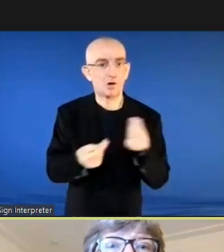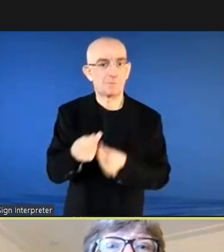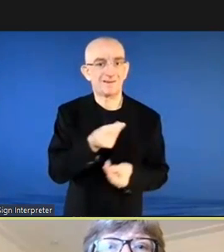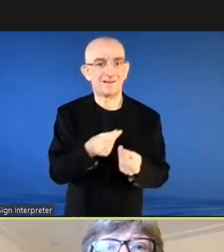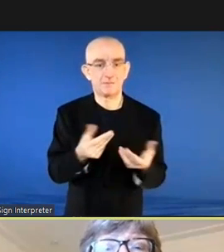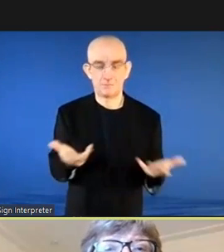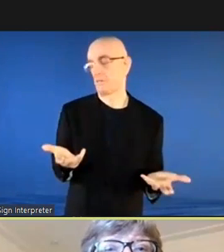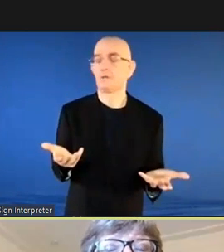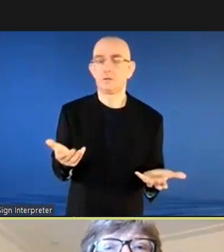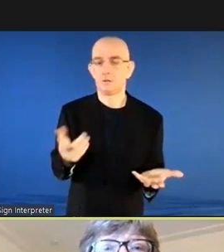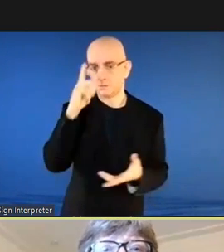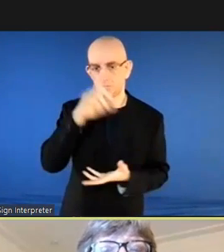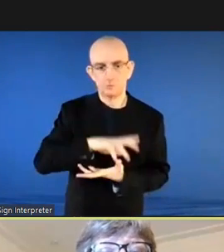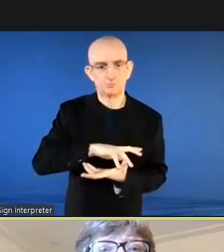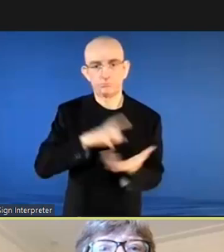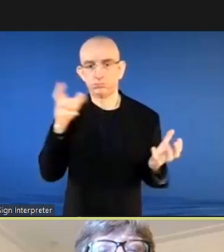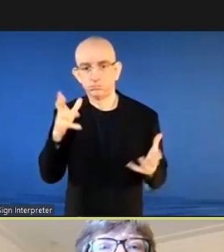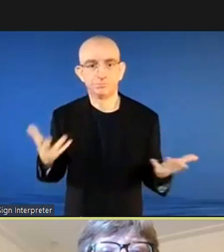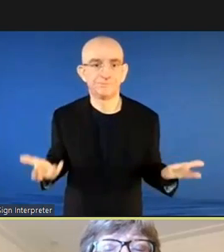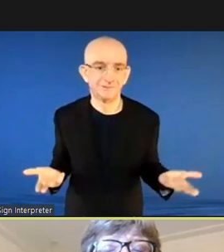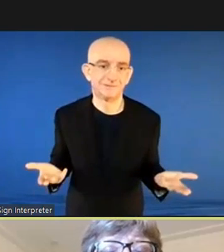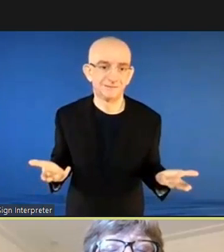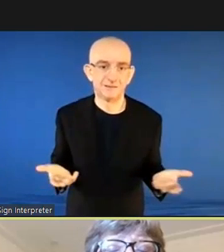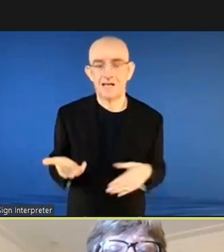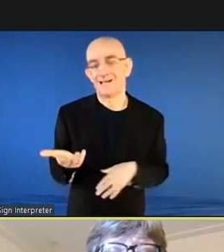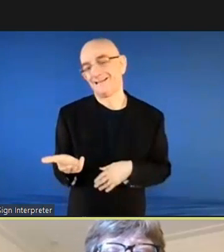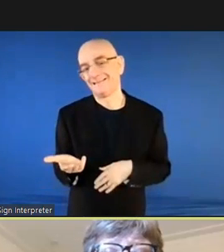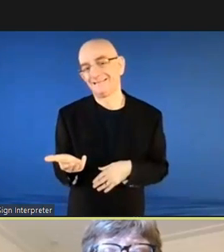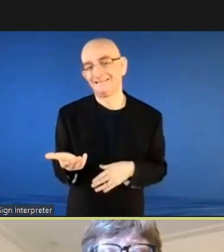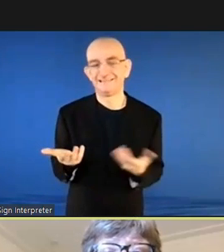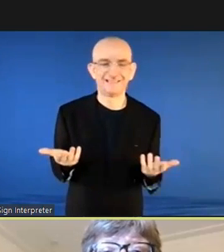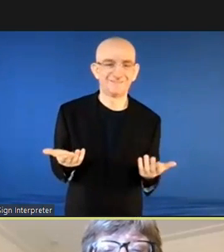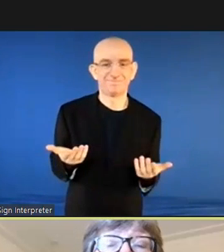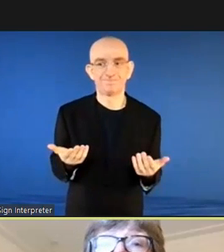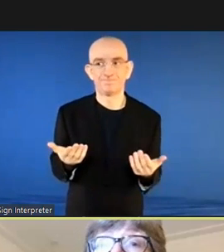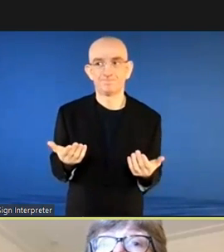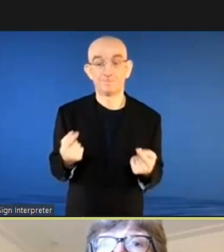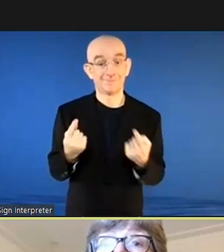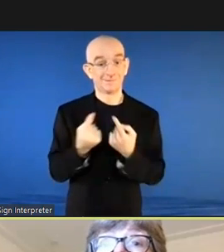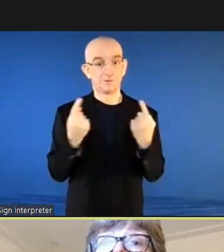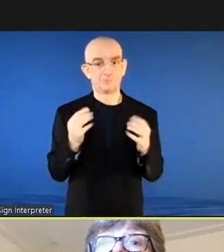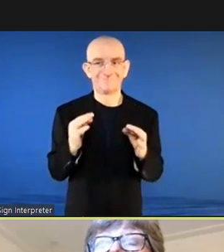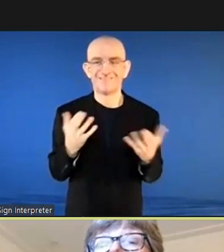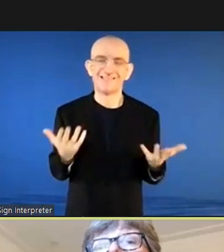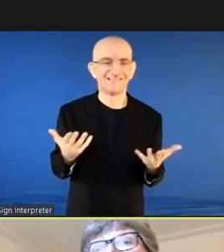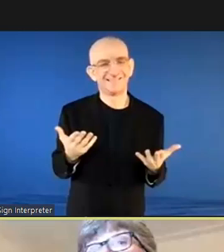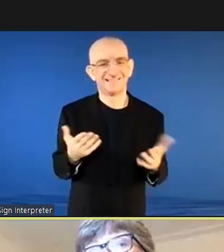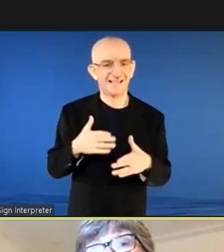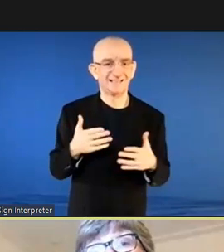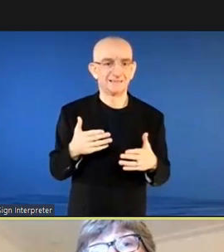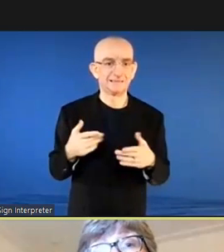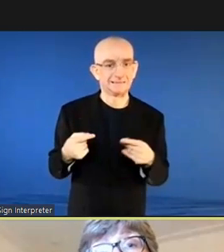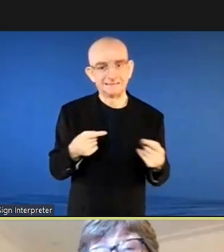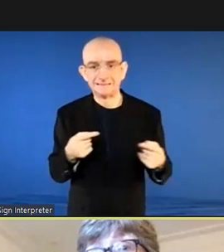it's just a difficult situation and government having to make difficult choices. So I think that the